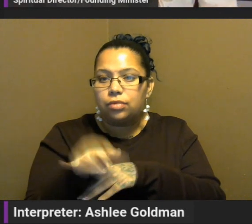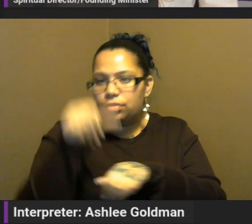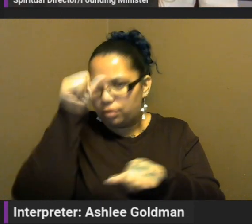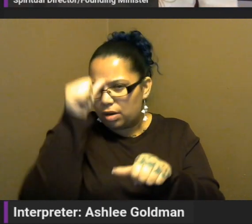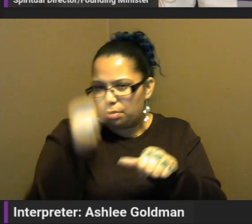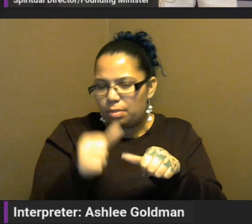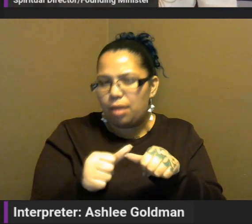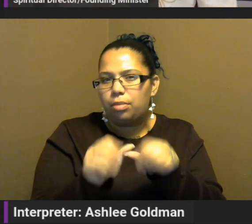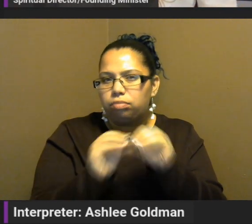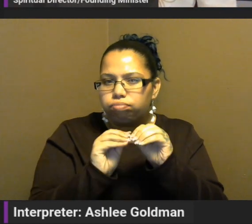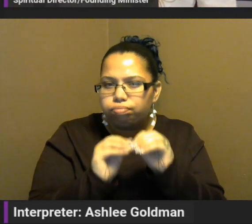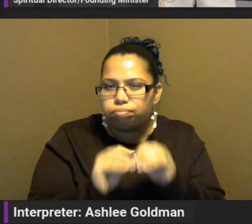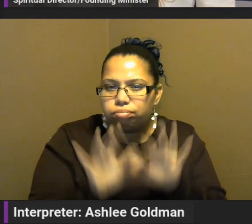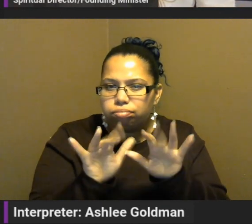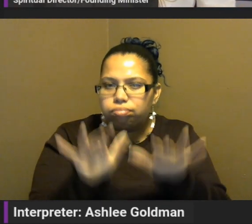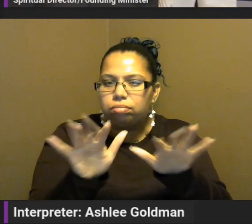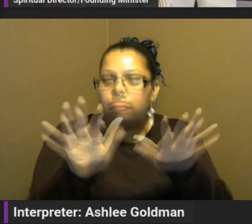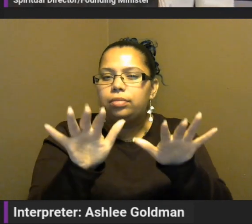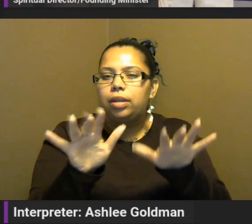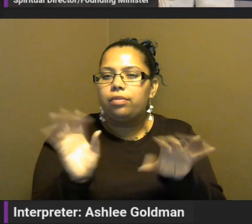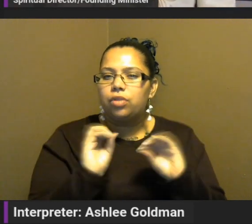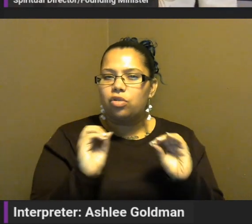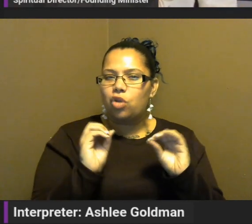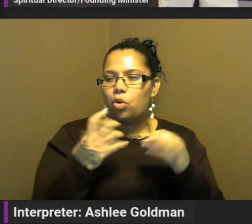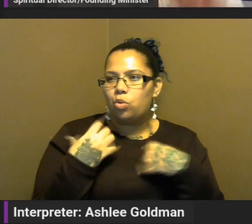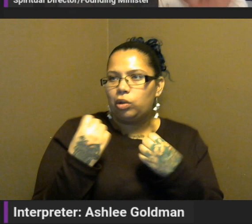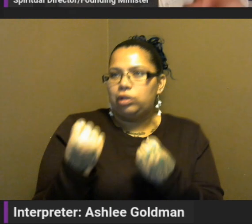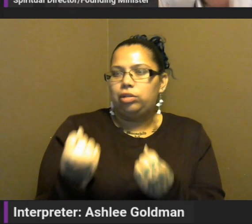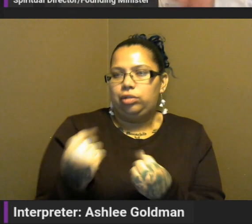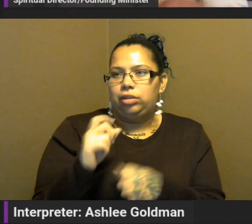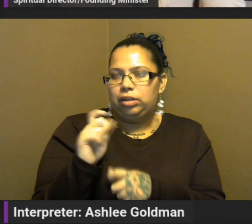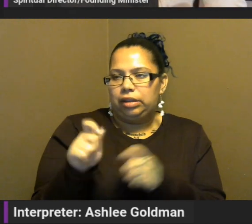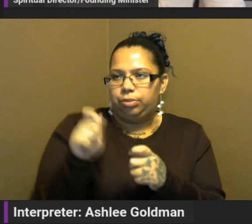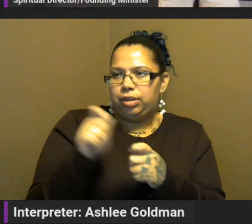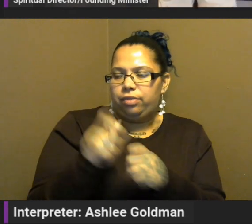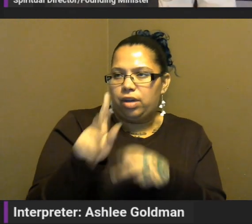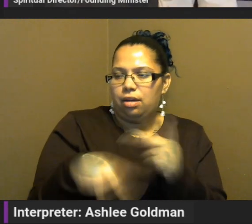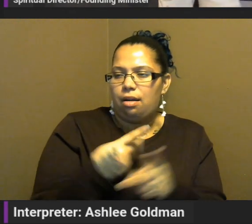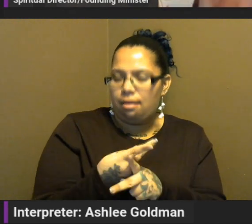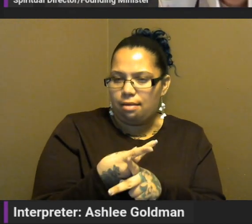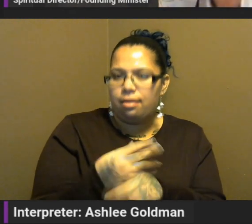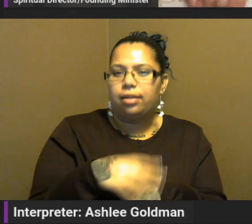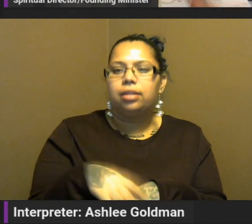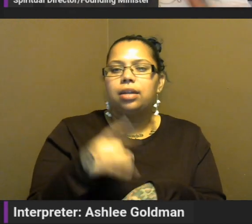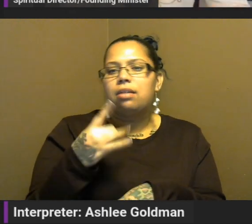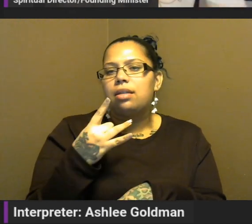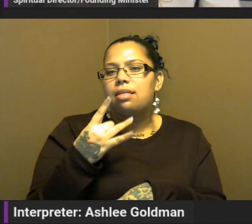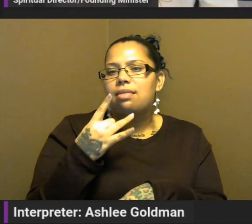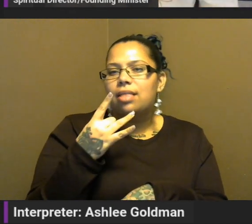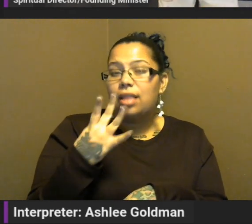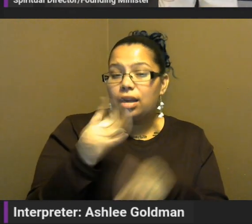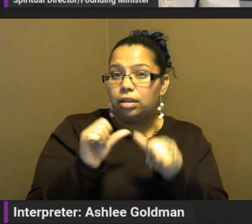to know courage of a particular kind, the courage to demand that light continue to be